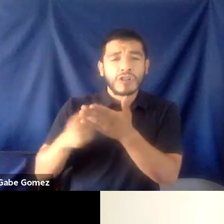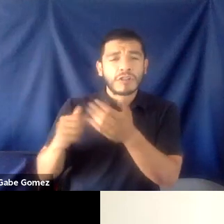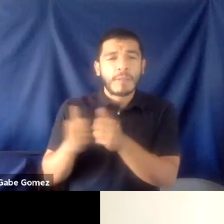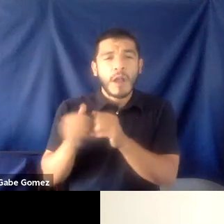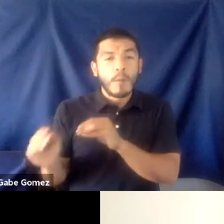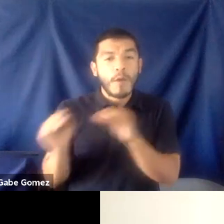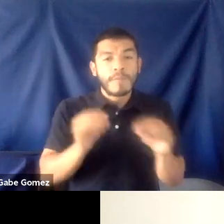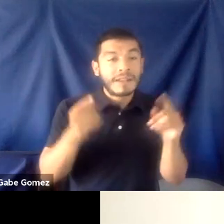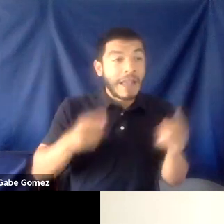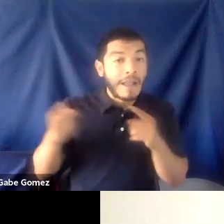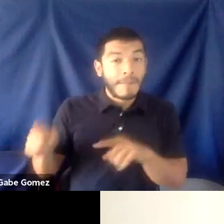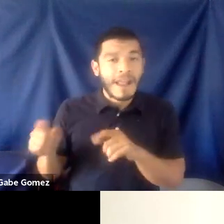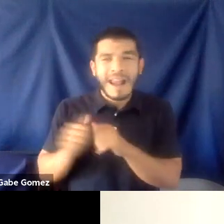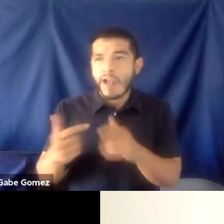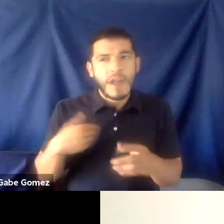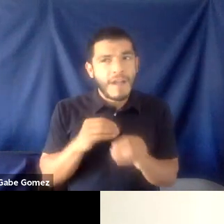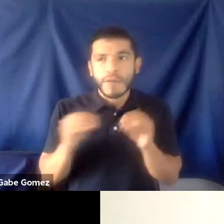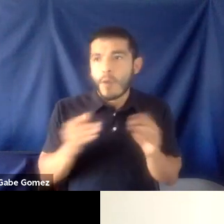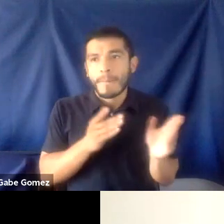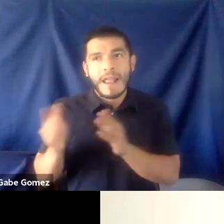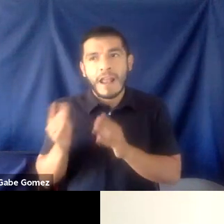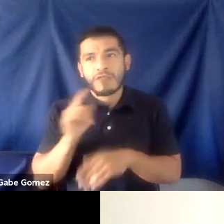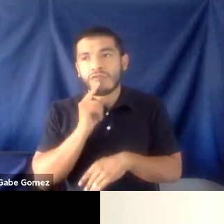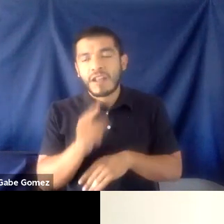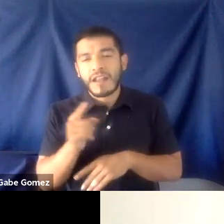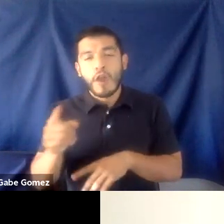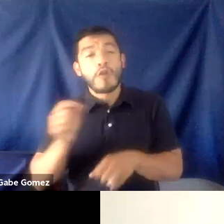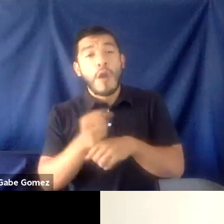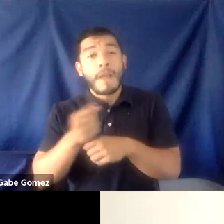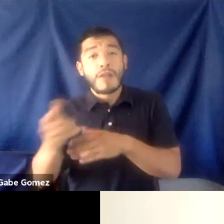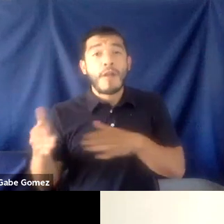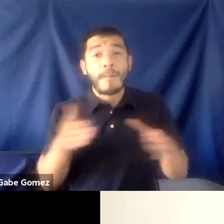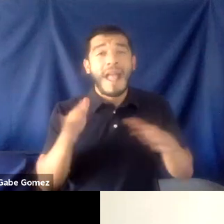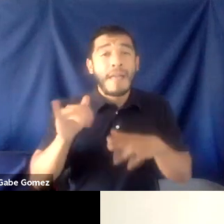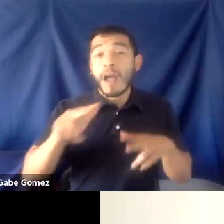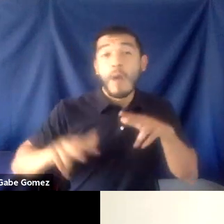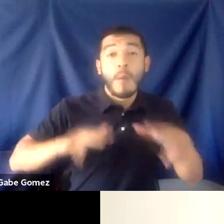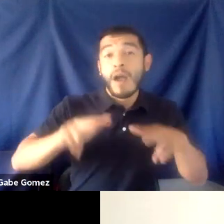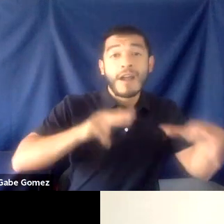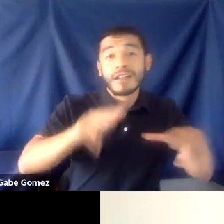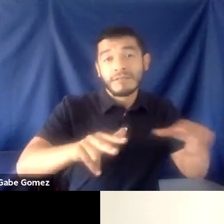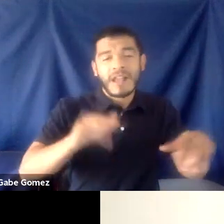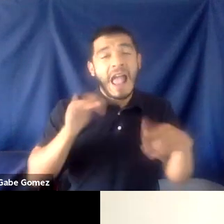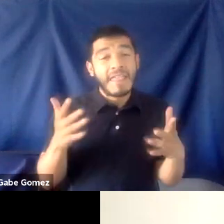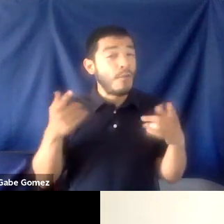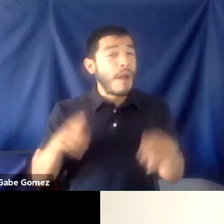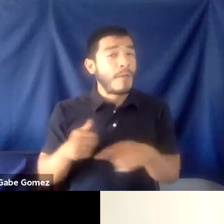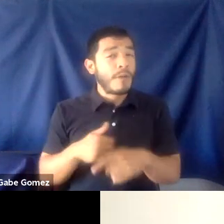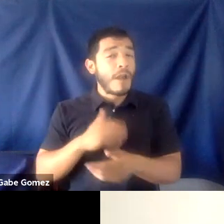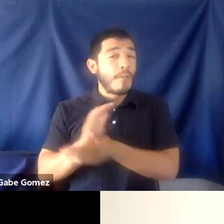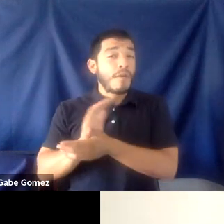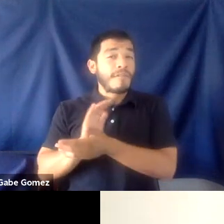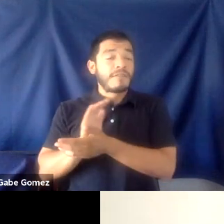there is no blueprint many times. You sort of make your path by walking. And in many ways, that's what happened with this film. When I first